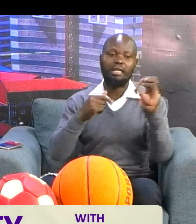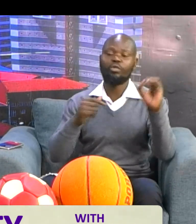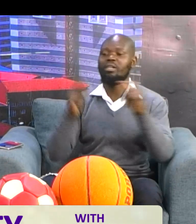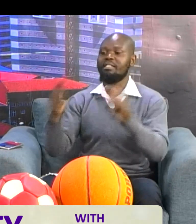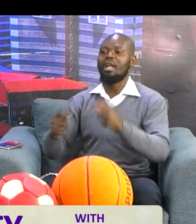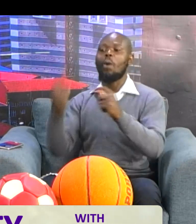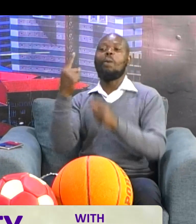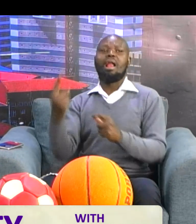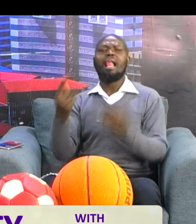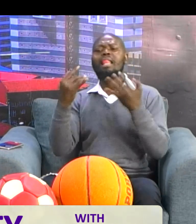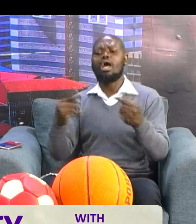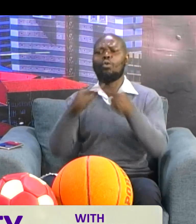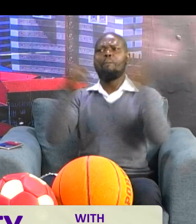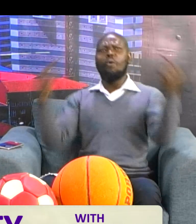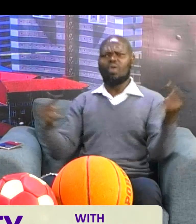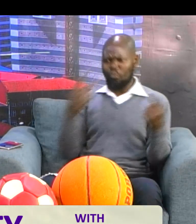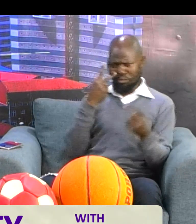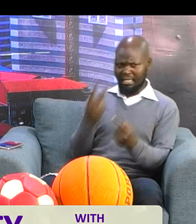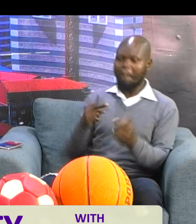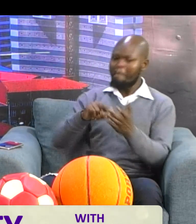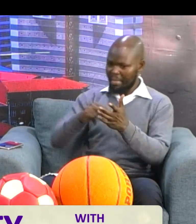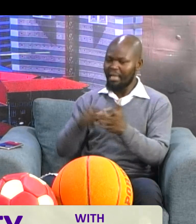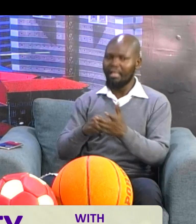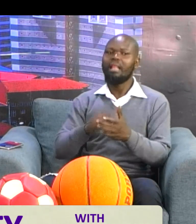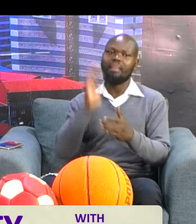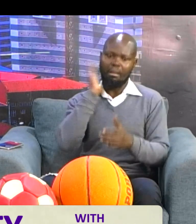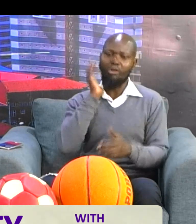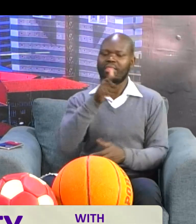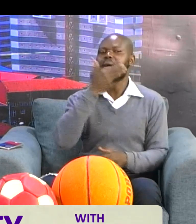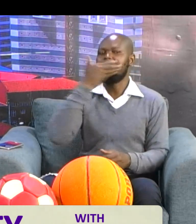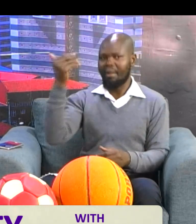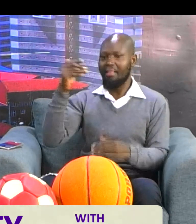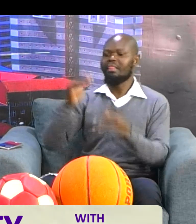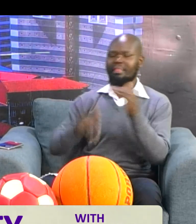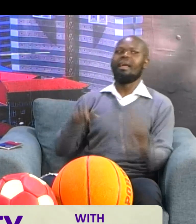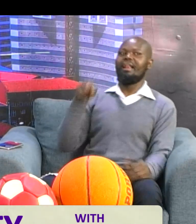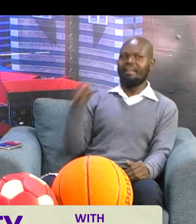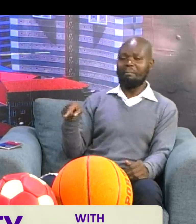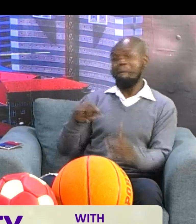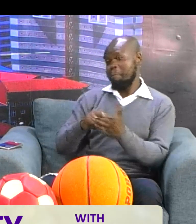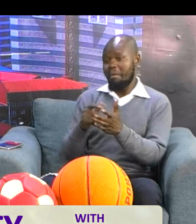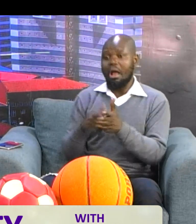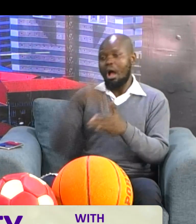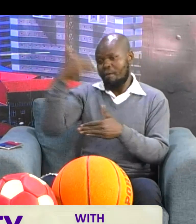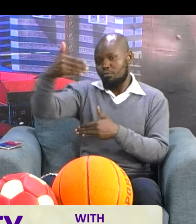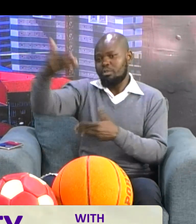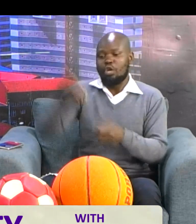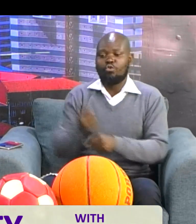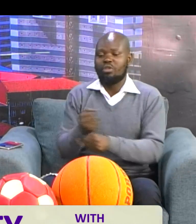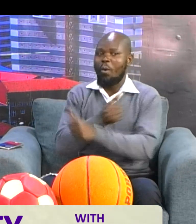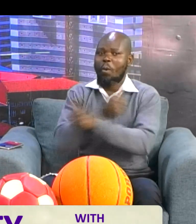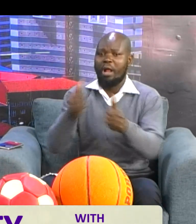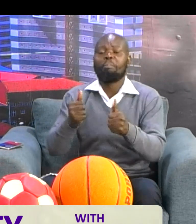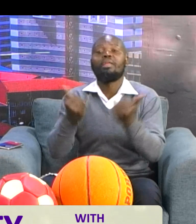1, because you remember before Muranga were almost equal to them, Right. which means that Muranga are better